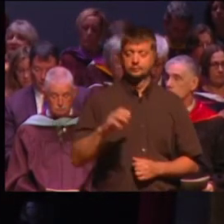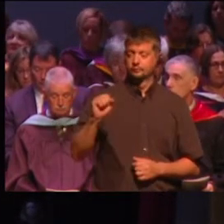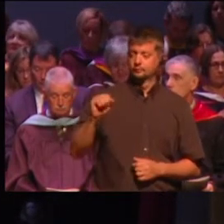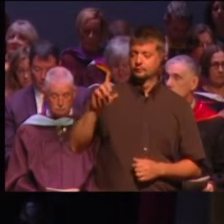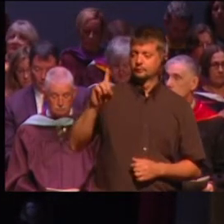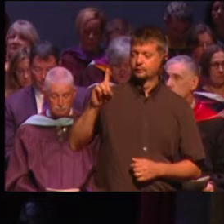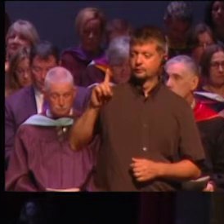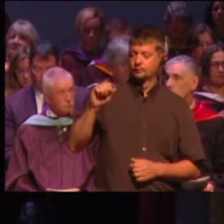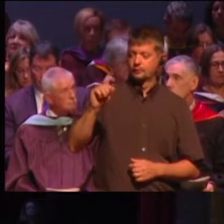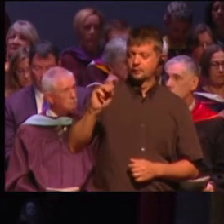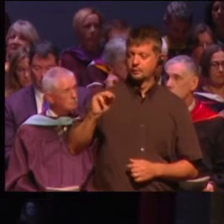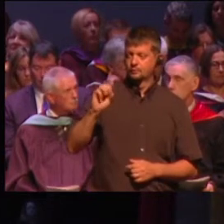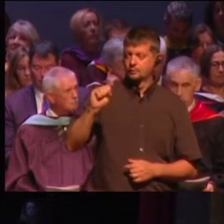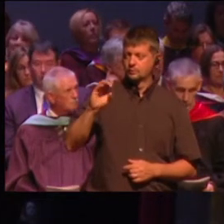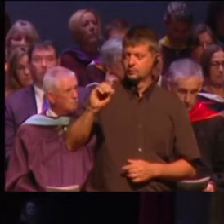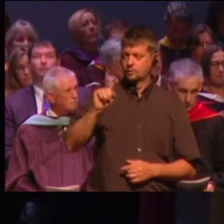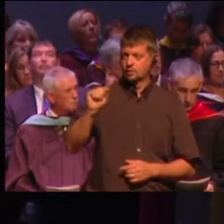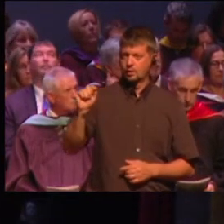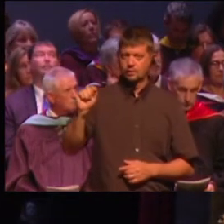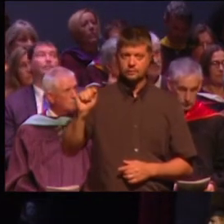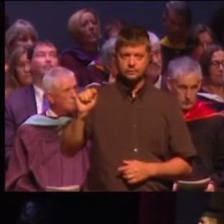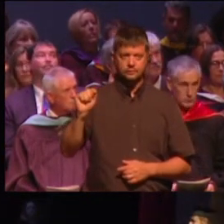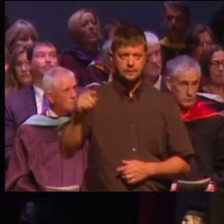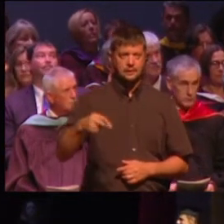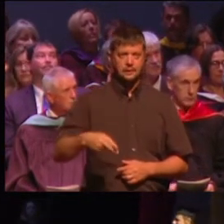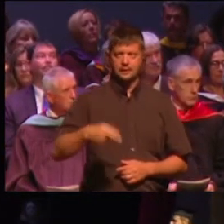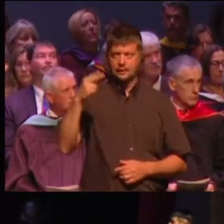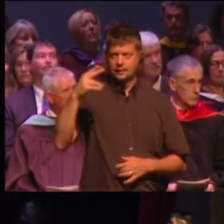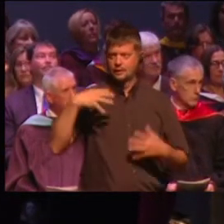Adam Scott, High Honors.